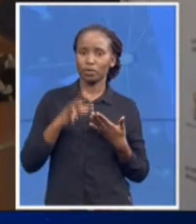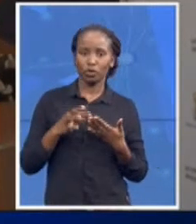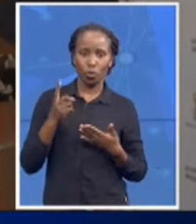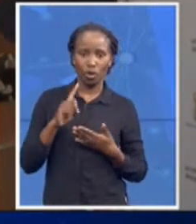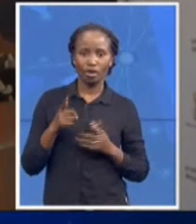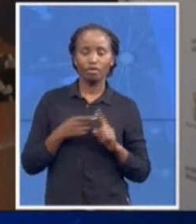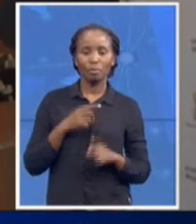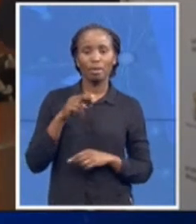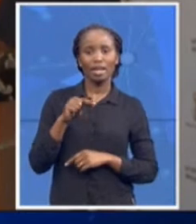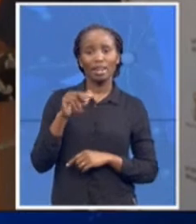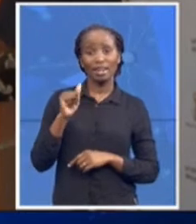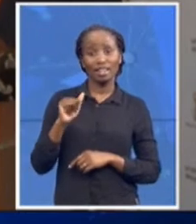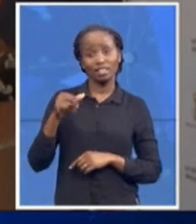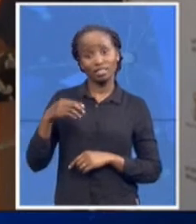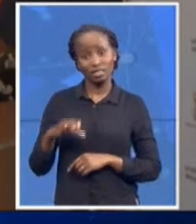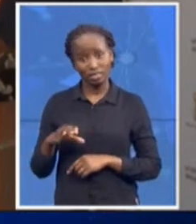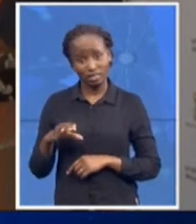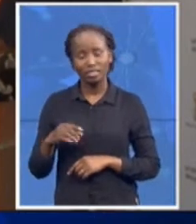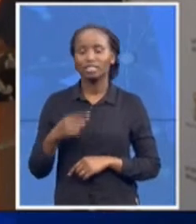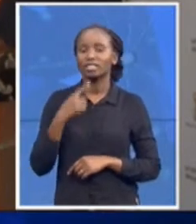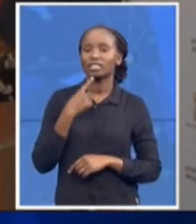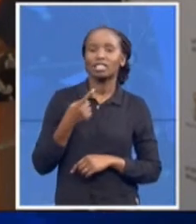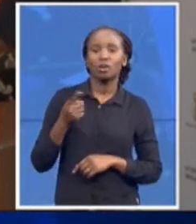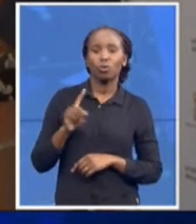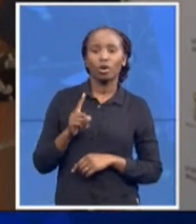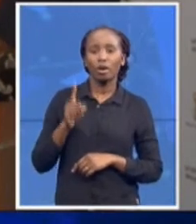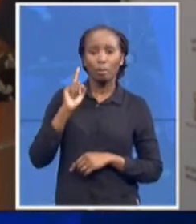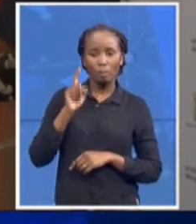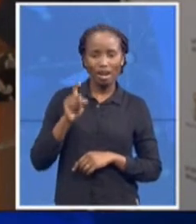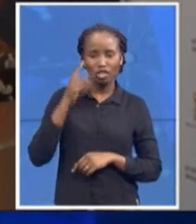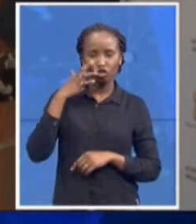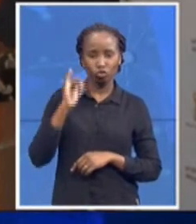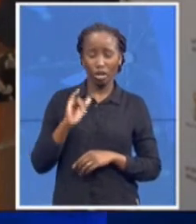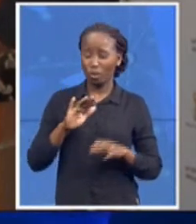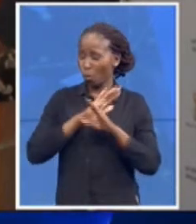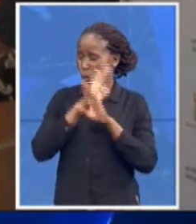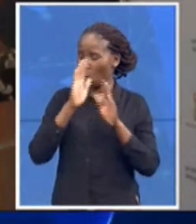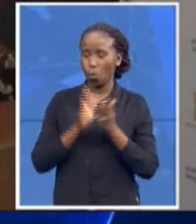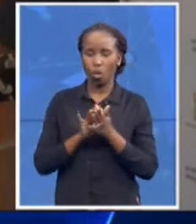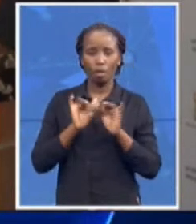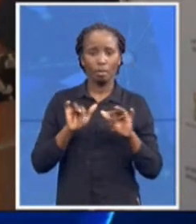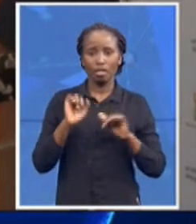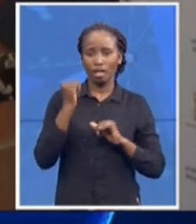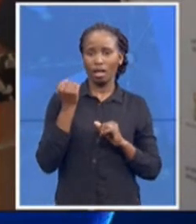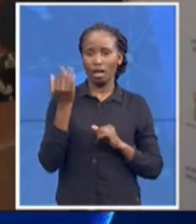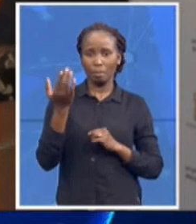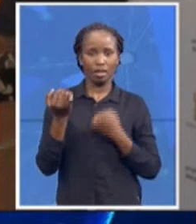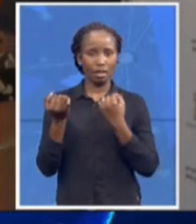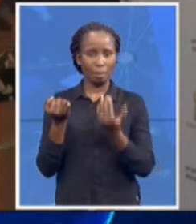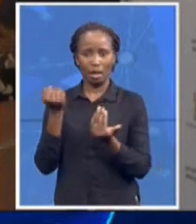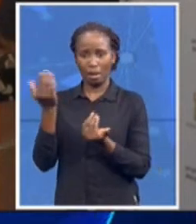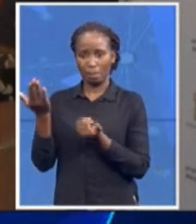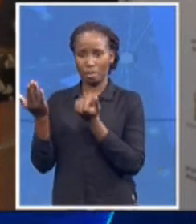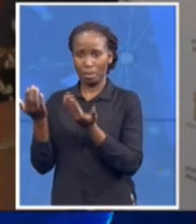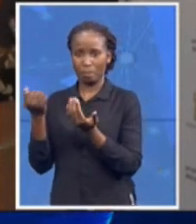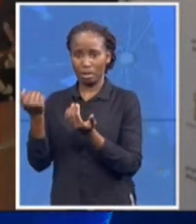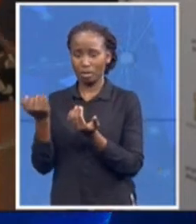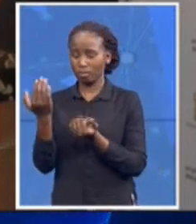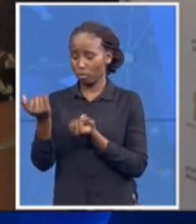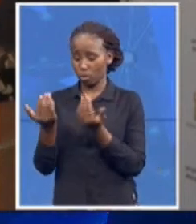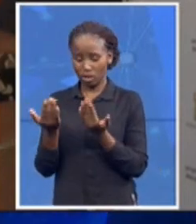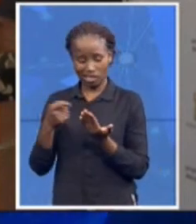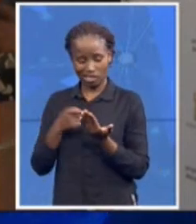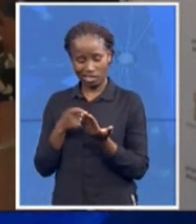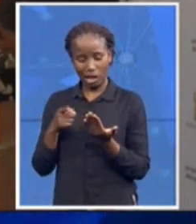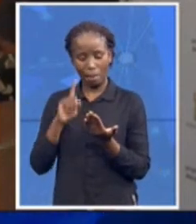those applications that were supposed to be disqualified, but they were approved.